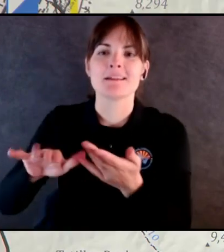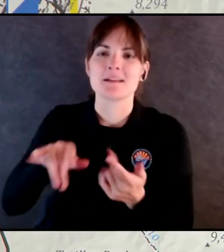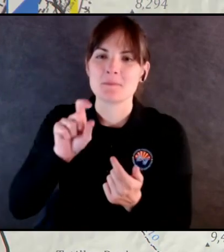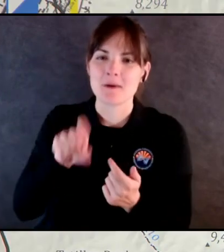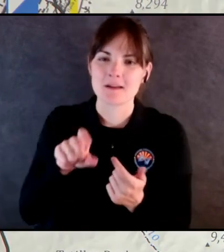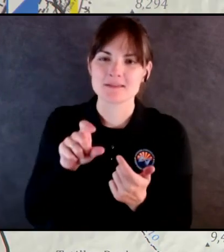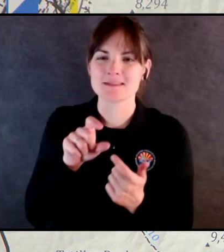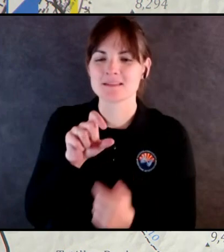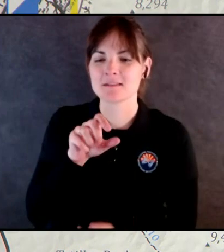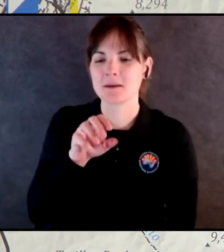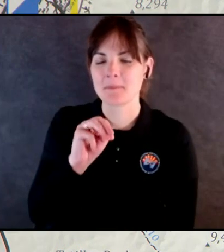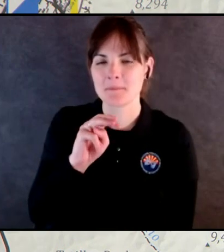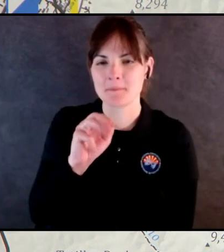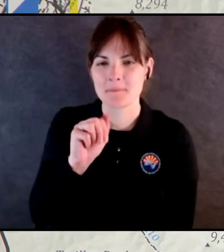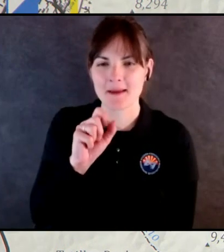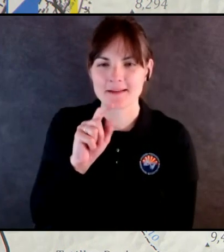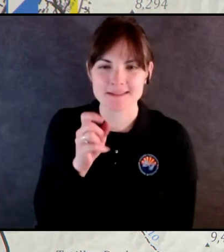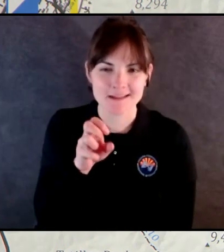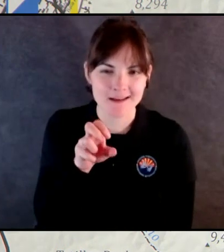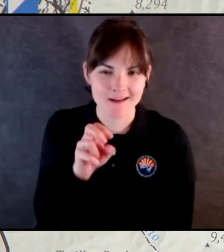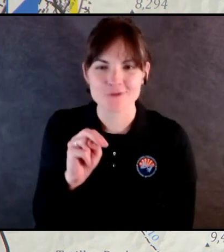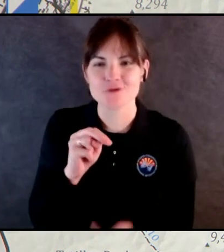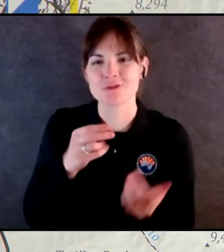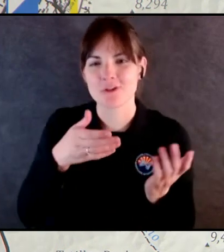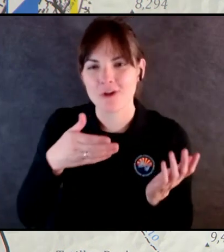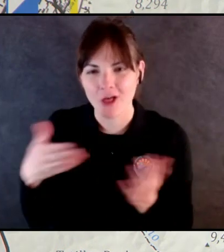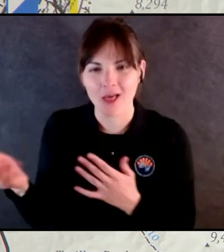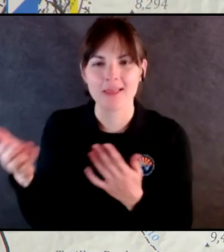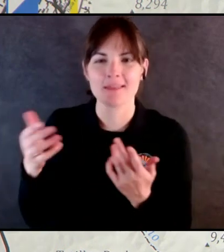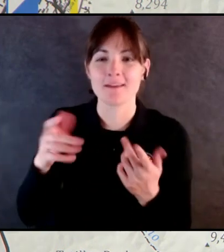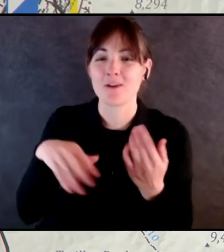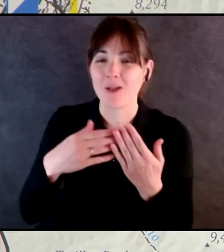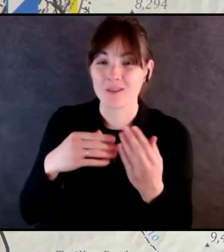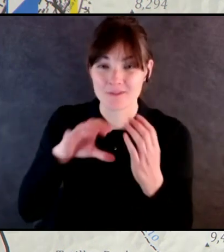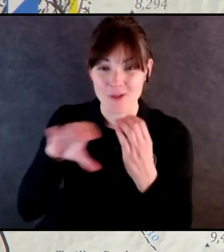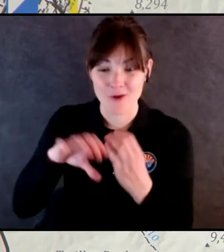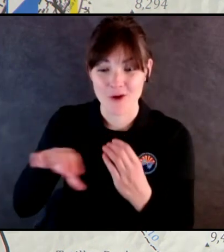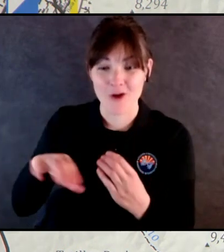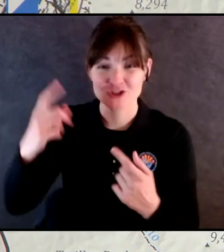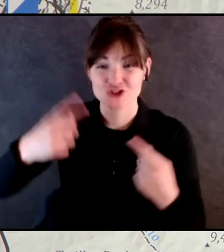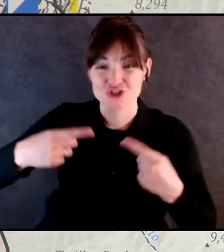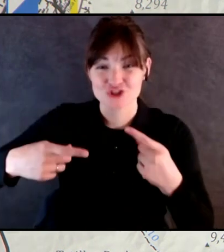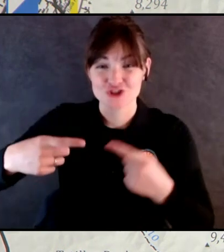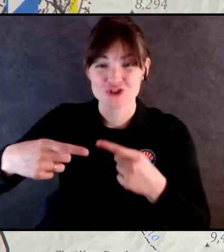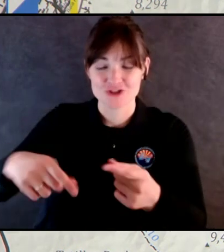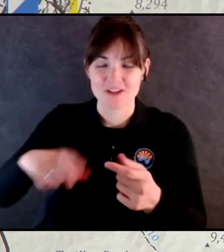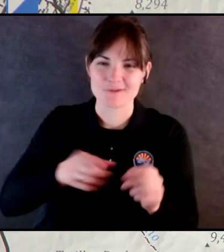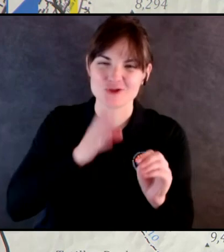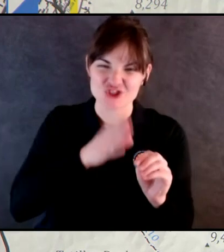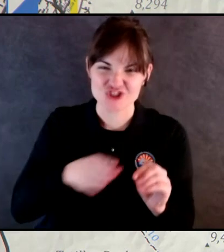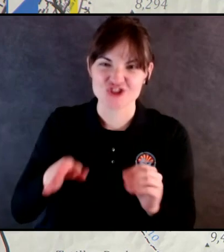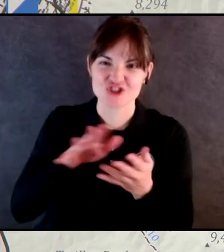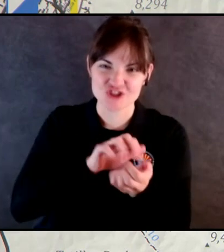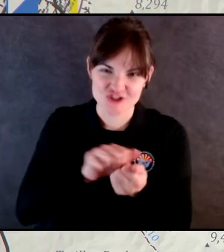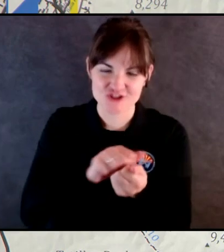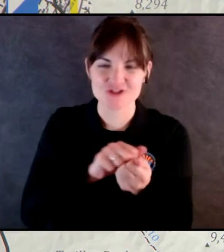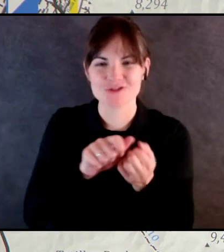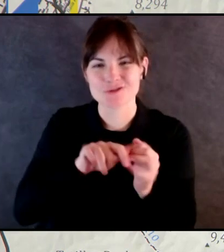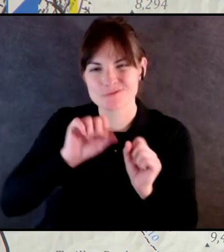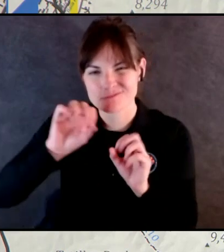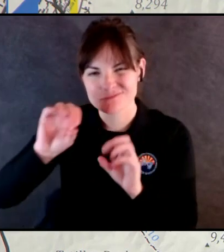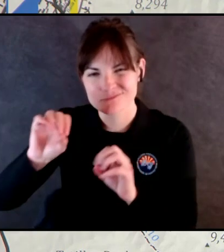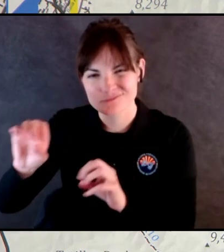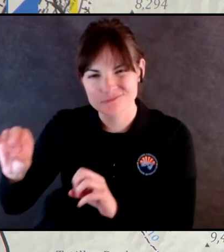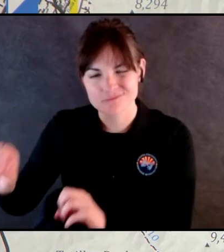then hauling of the logs out in that area. That's going to be quite a bit of work, but with our monsoonal moisture, our road